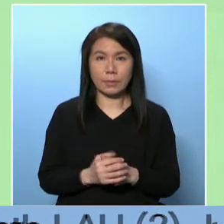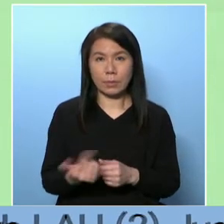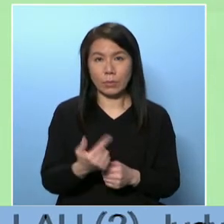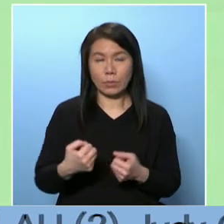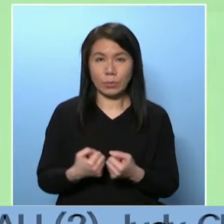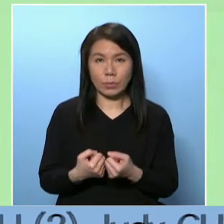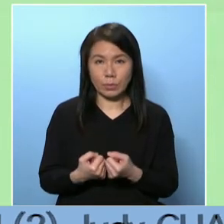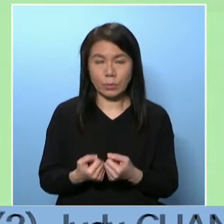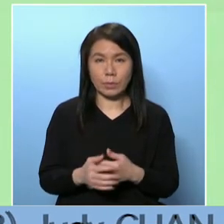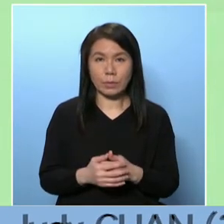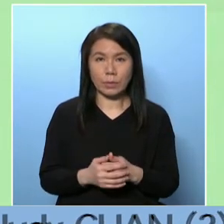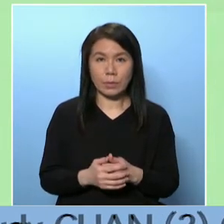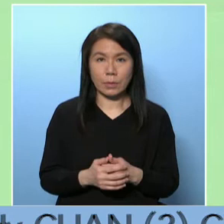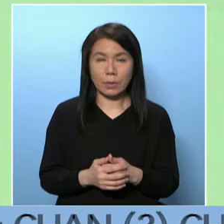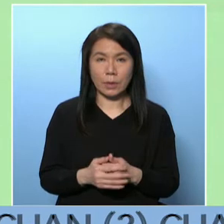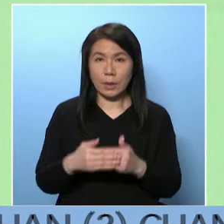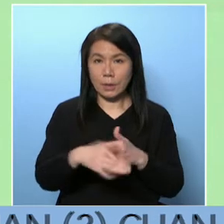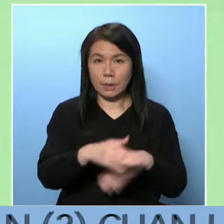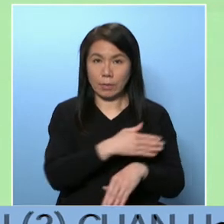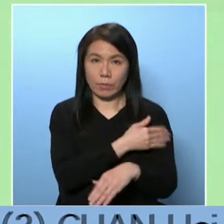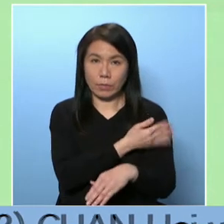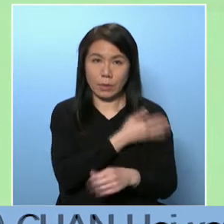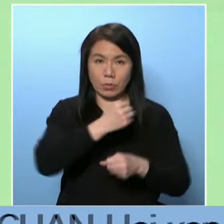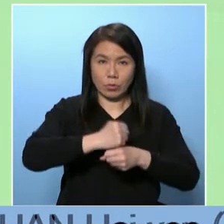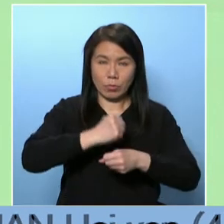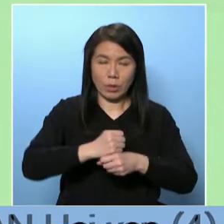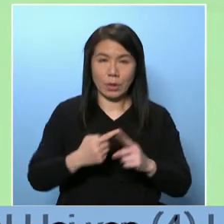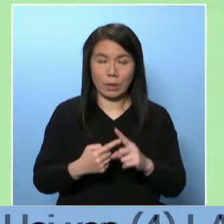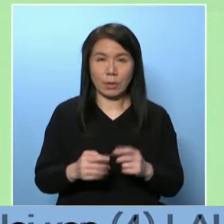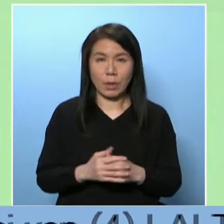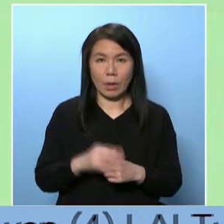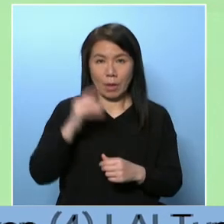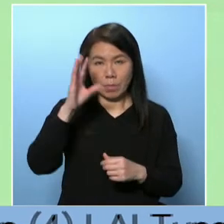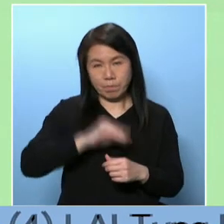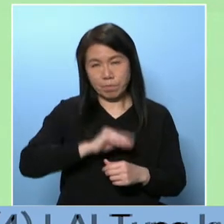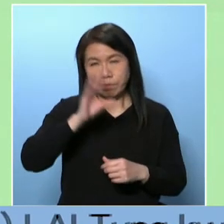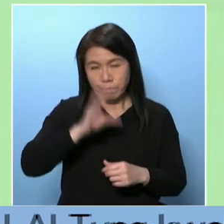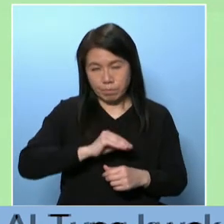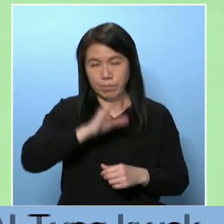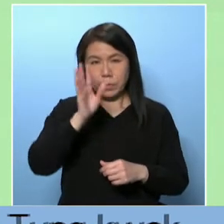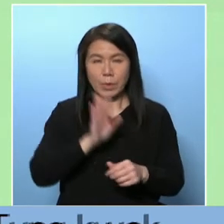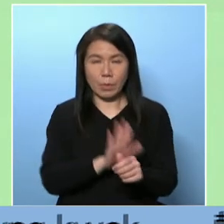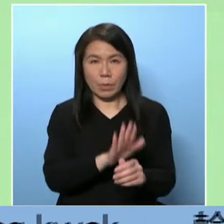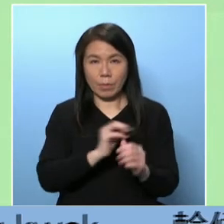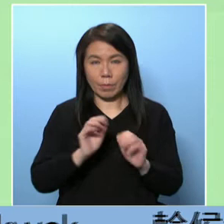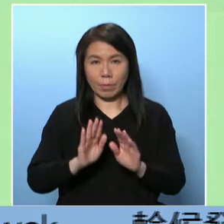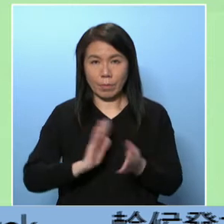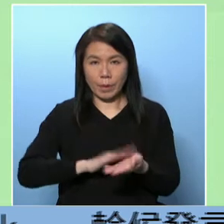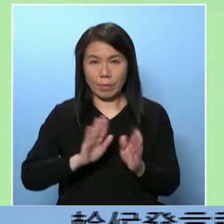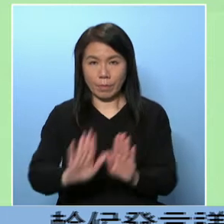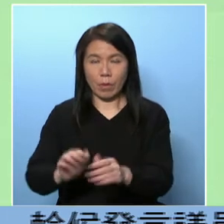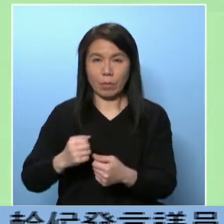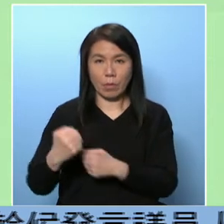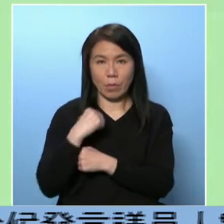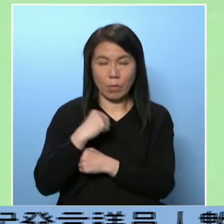During the past 2 years, for those who are fighting at the front line, they've been